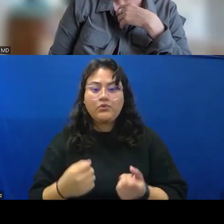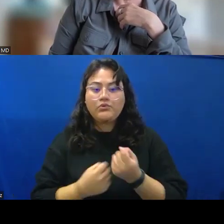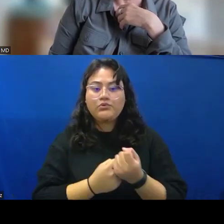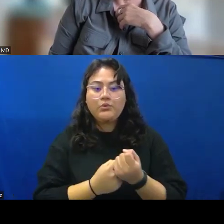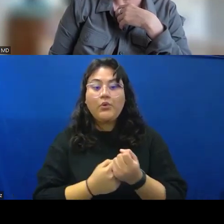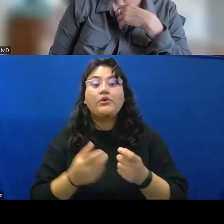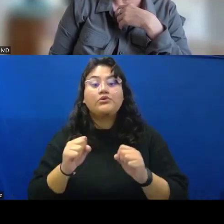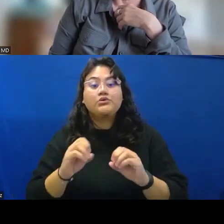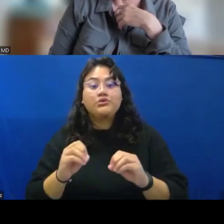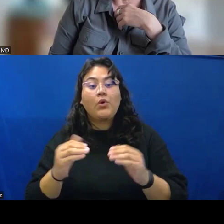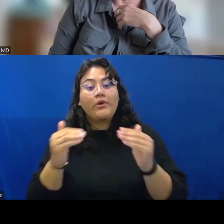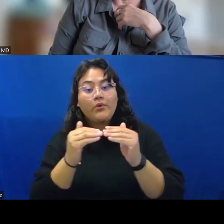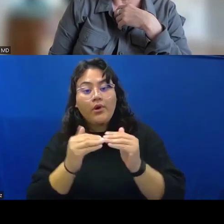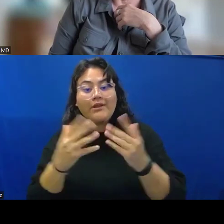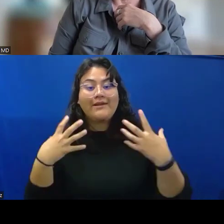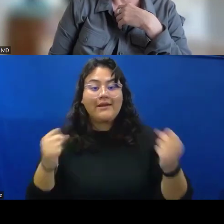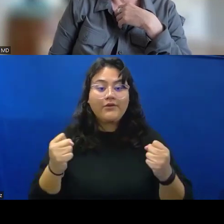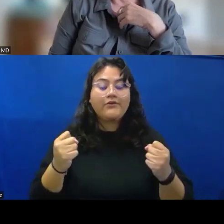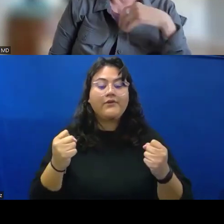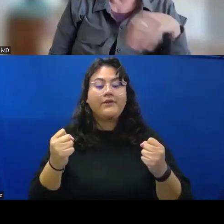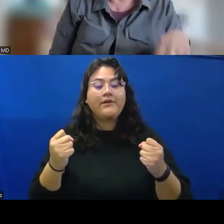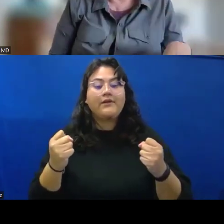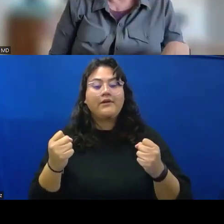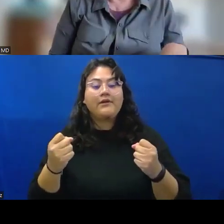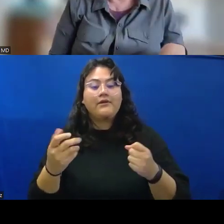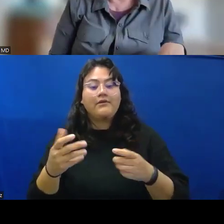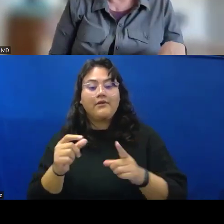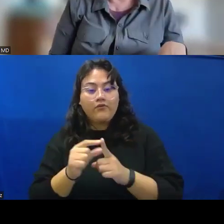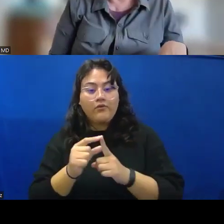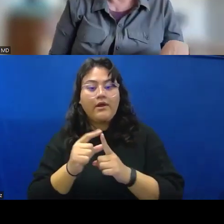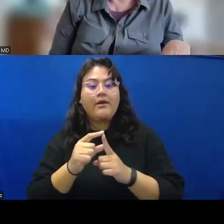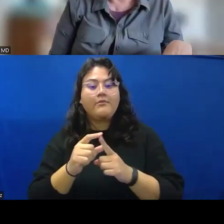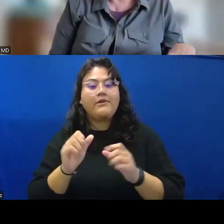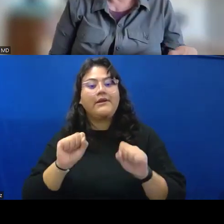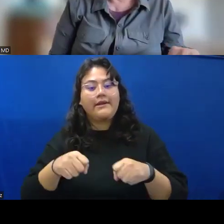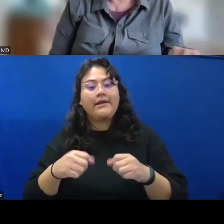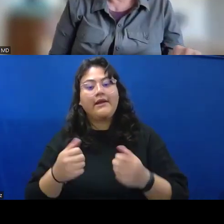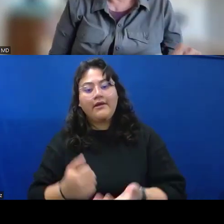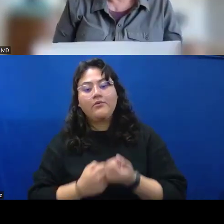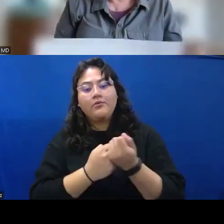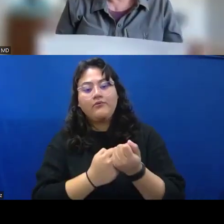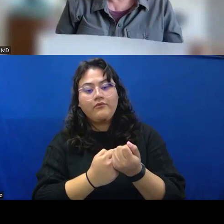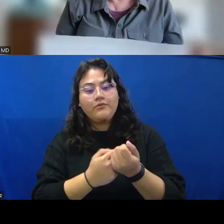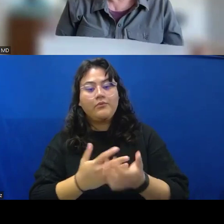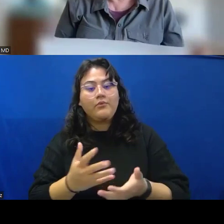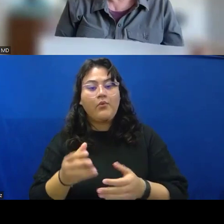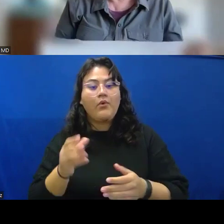and care for children who are deaf and hard of hearing to reach their optimal potential.